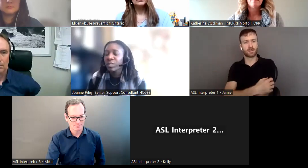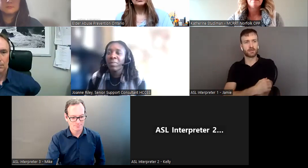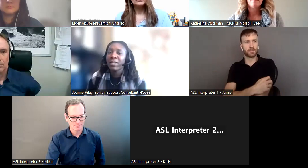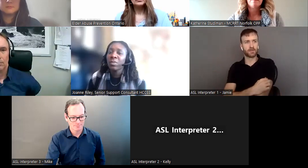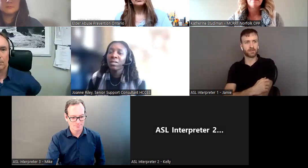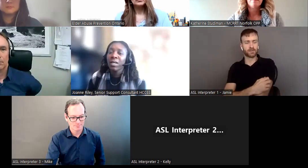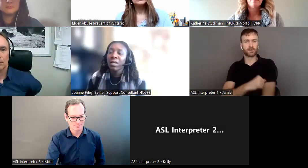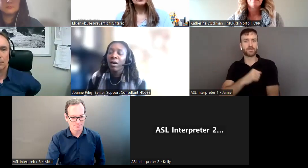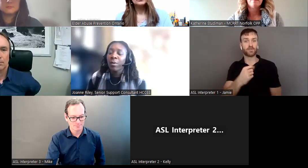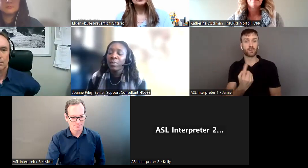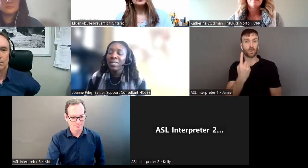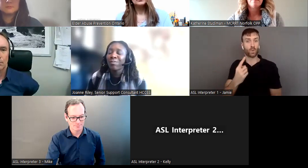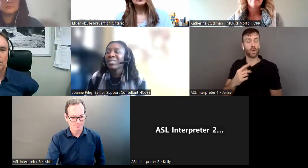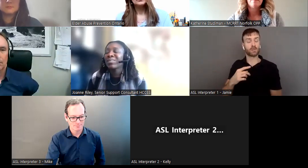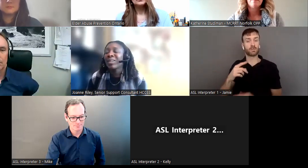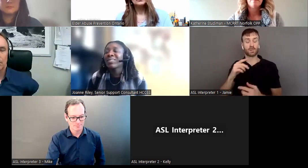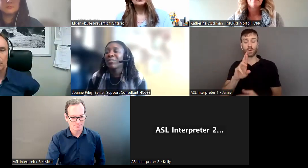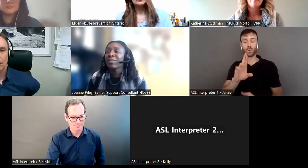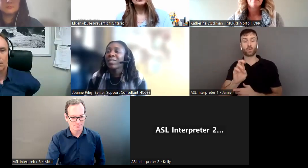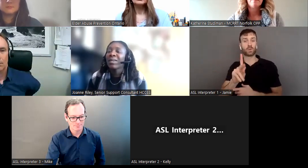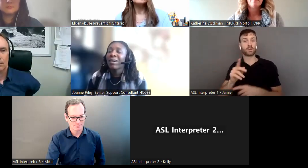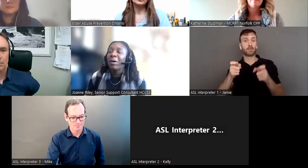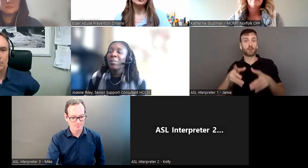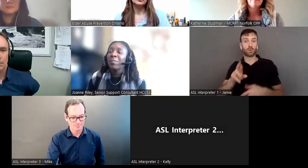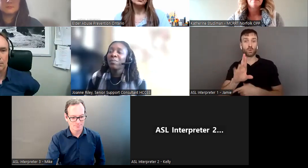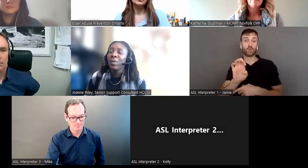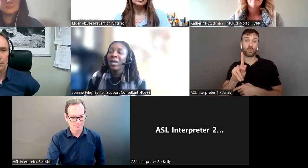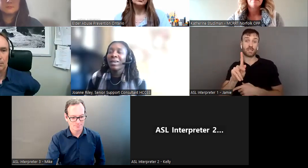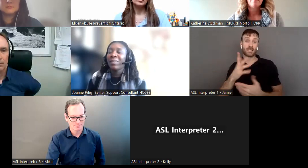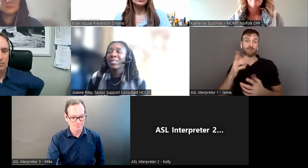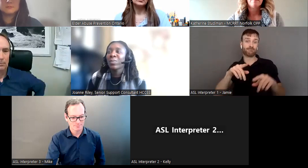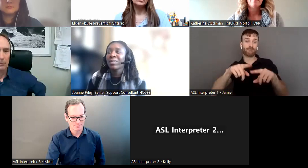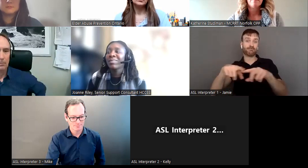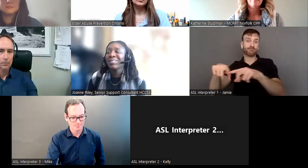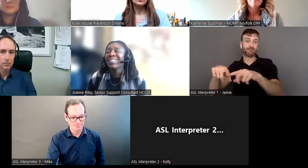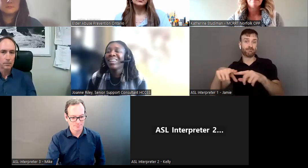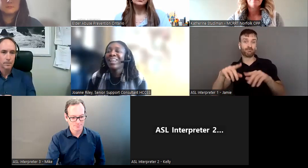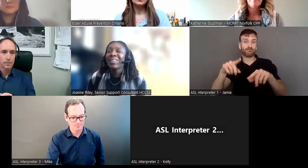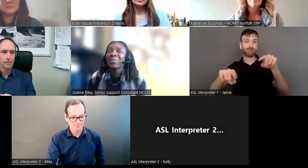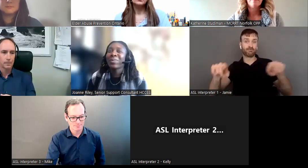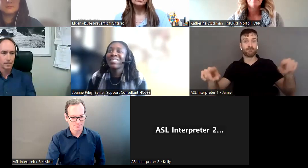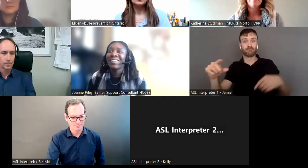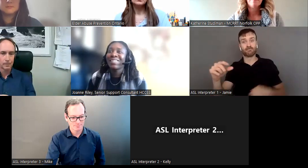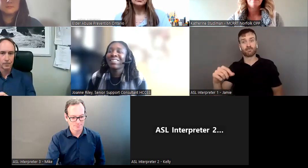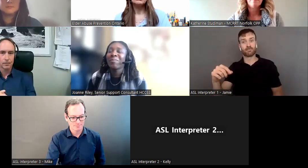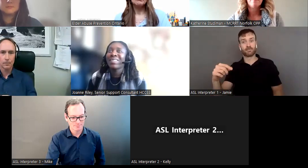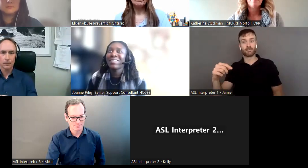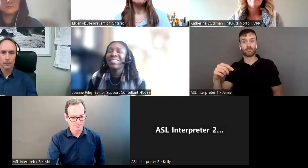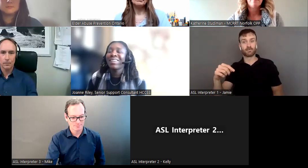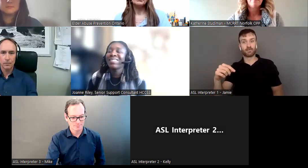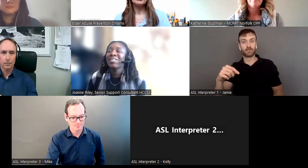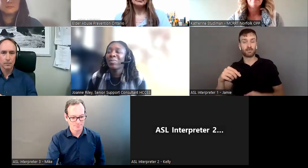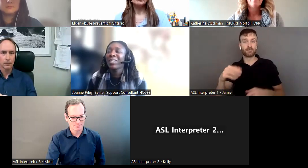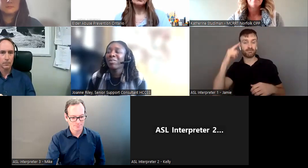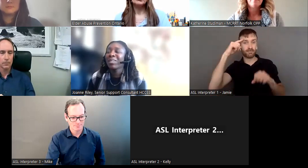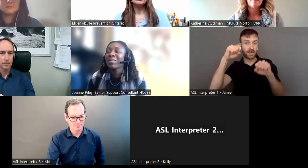to risk management is that risk is relative, and that's where that's where consent and capacity